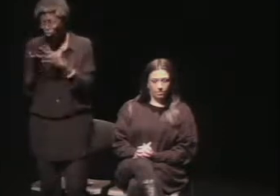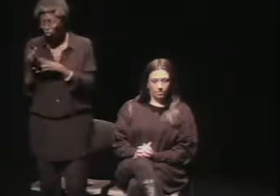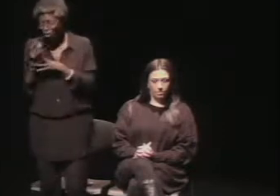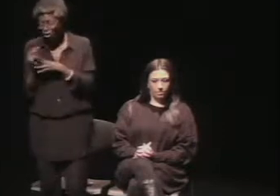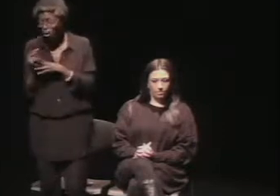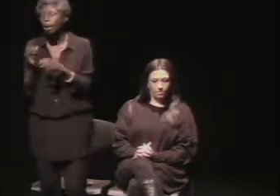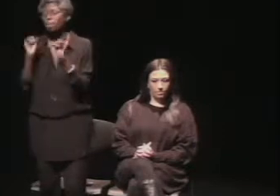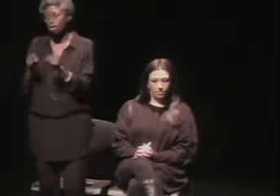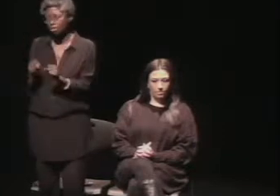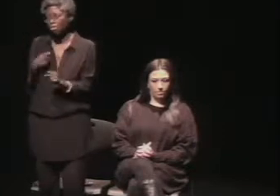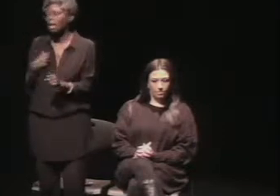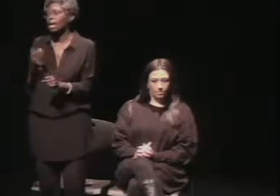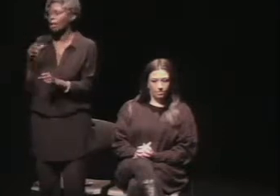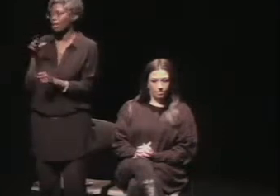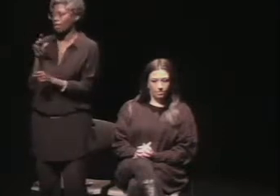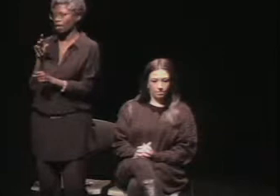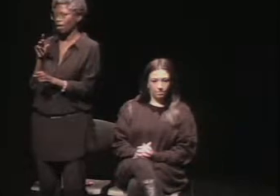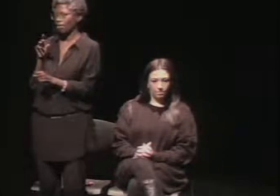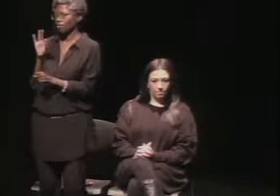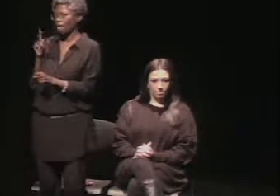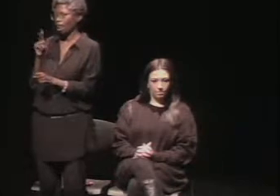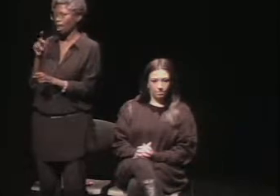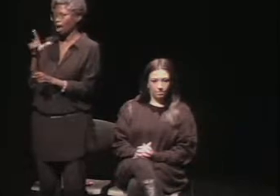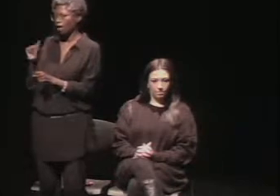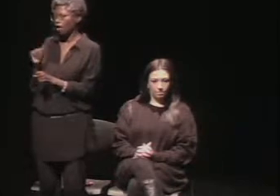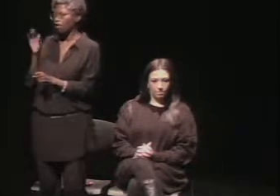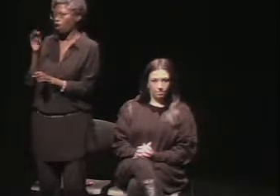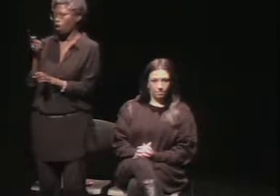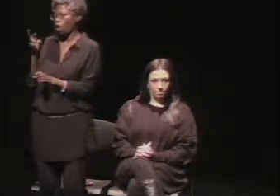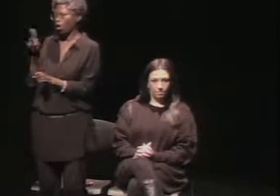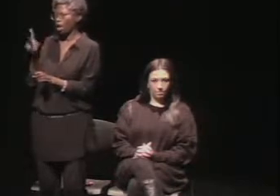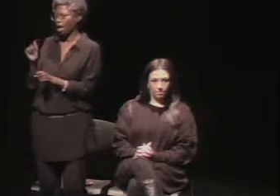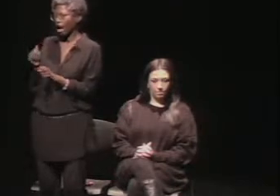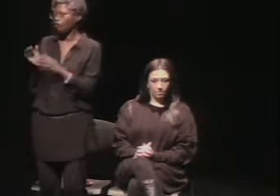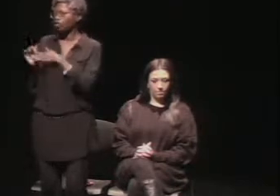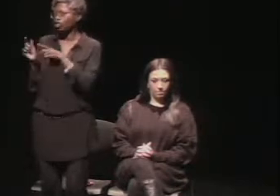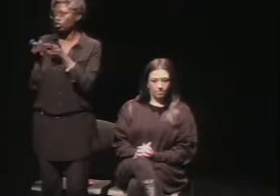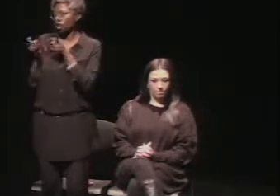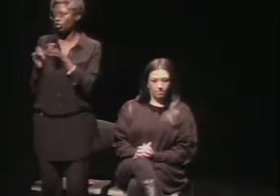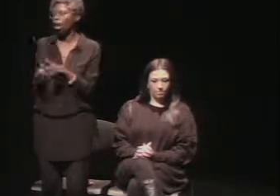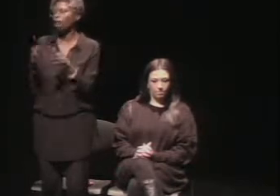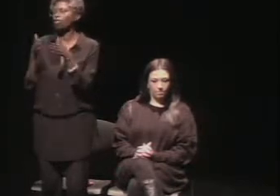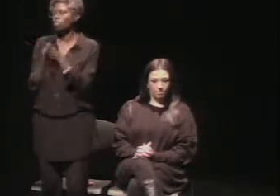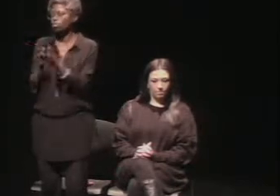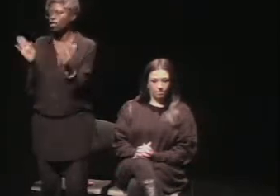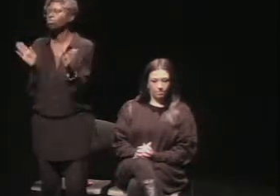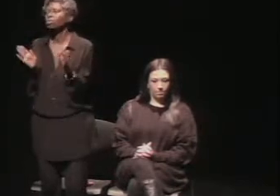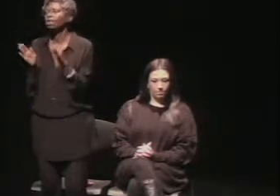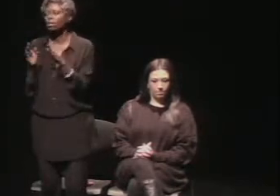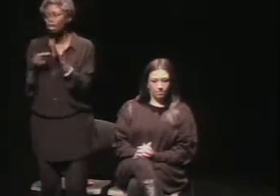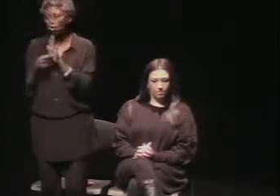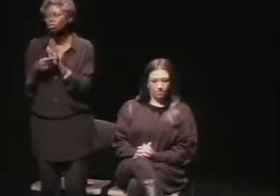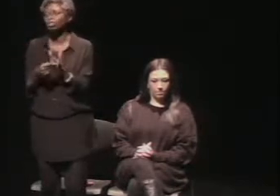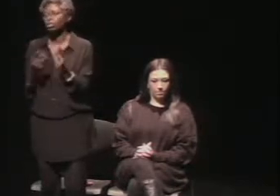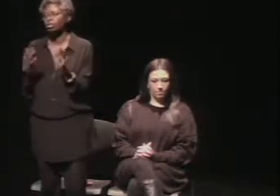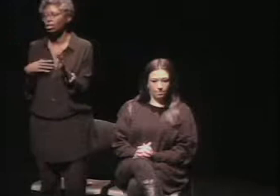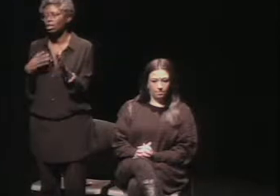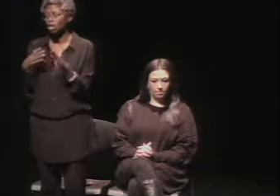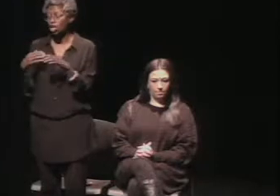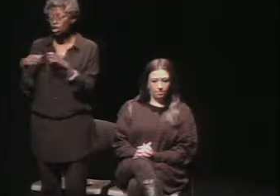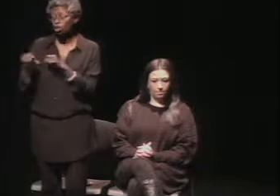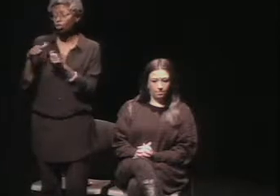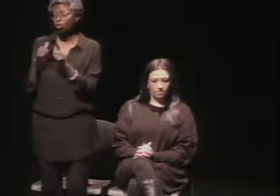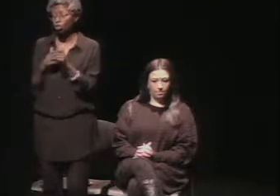My name is Novella Ford, and I'm the Associate Director of Public Programs and Exhibitions. And this day is not possible without our Associate Producer, Kalila